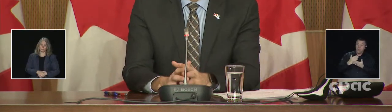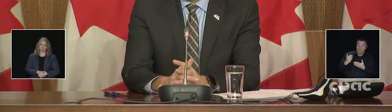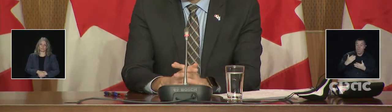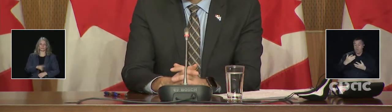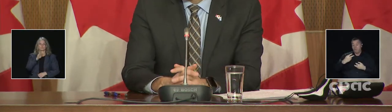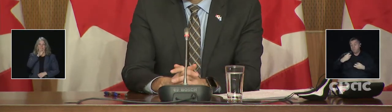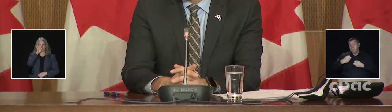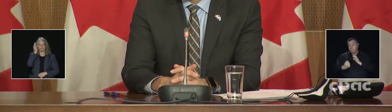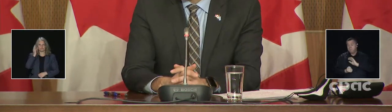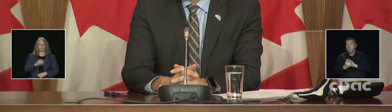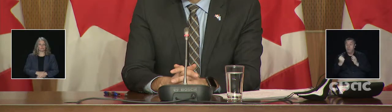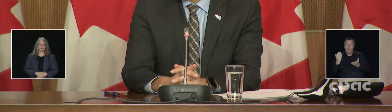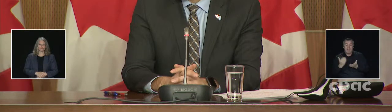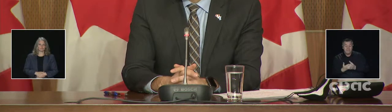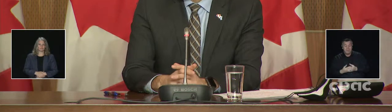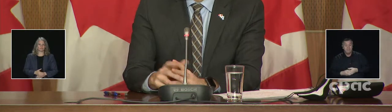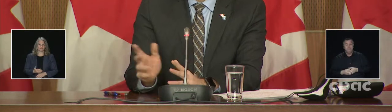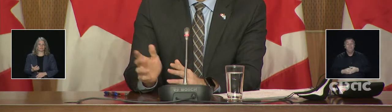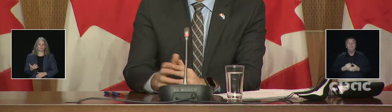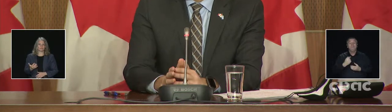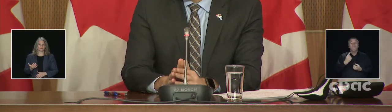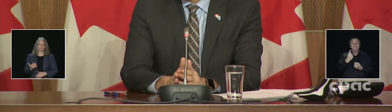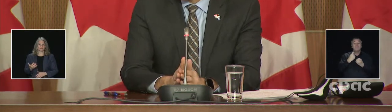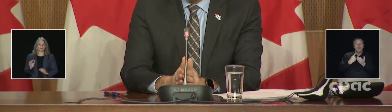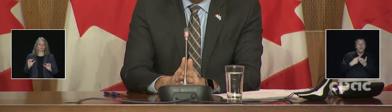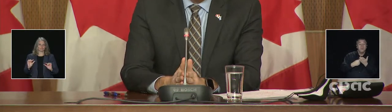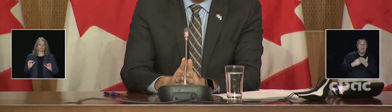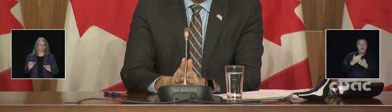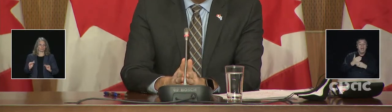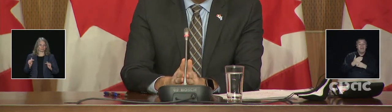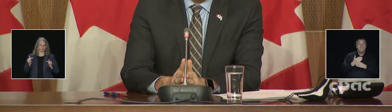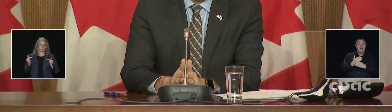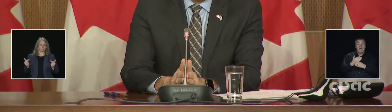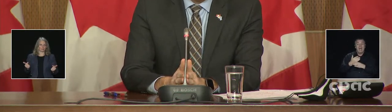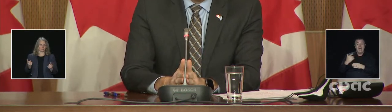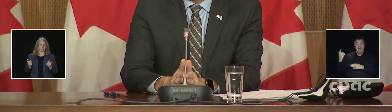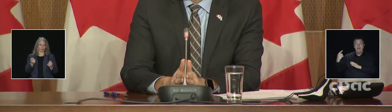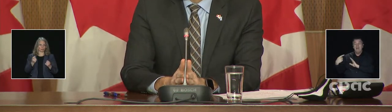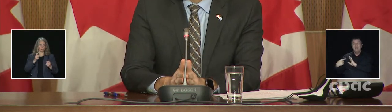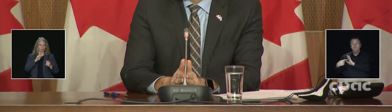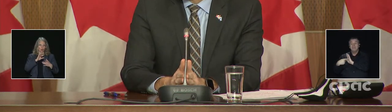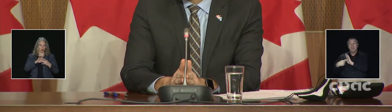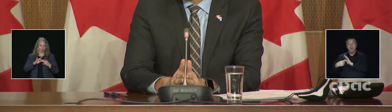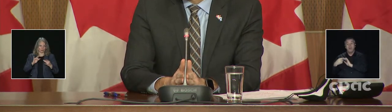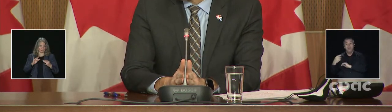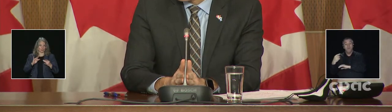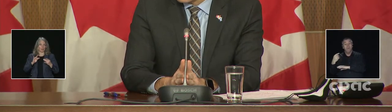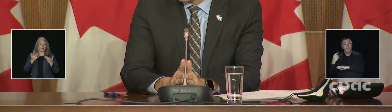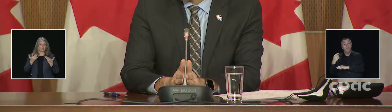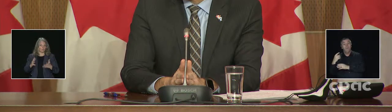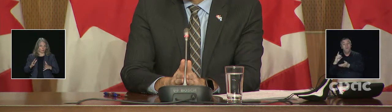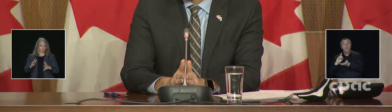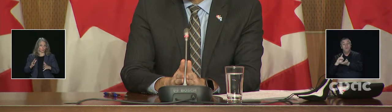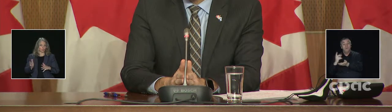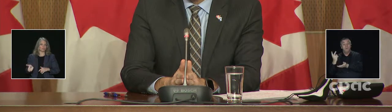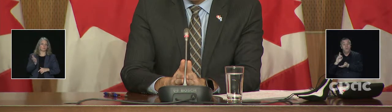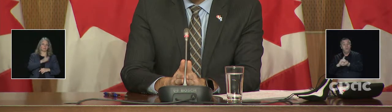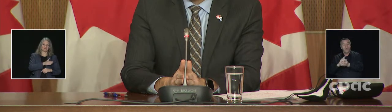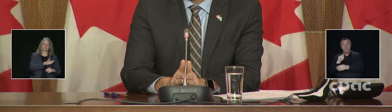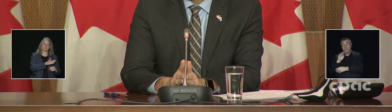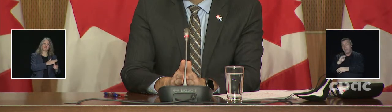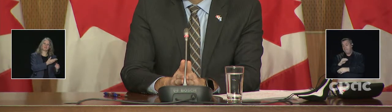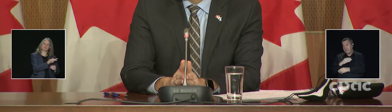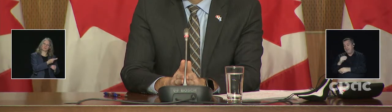toute question ou commentaire avant d'aller vers la présentation du Dr. Njoo et de la Dr.